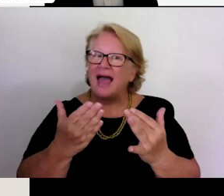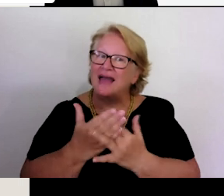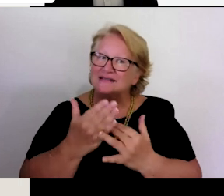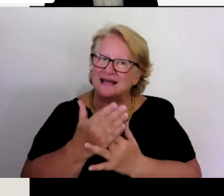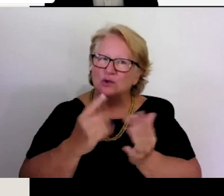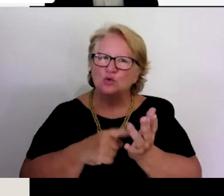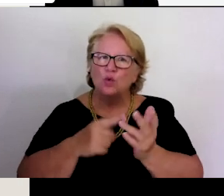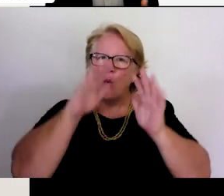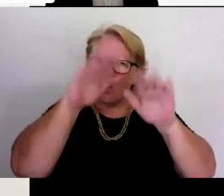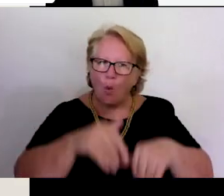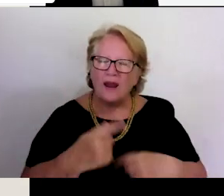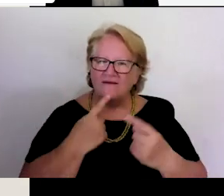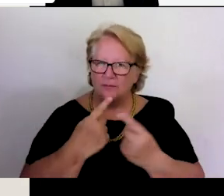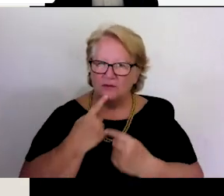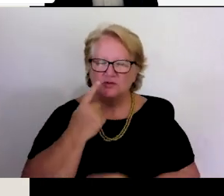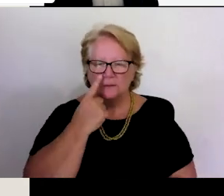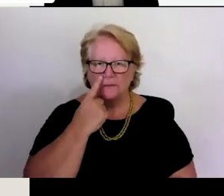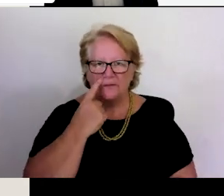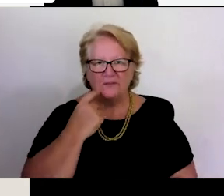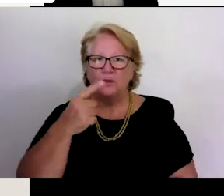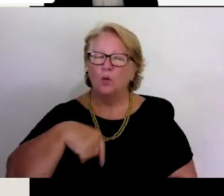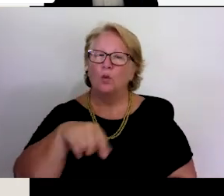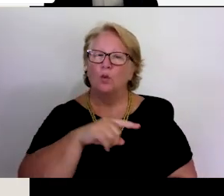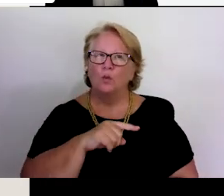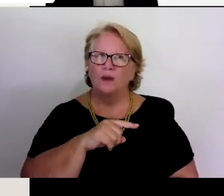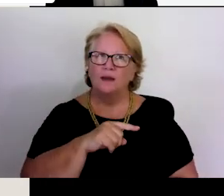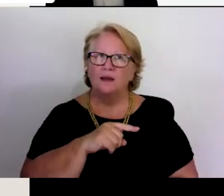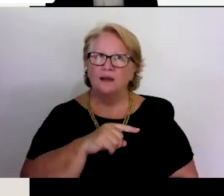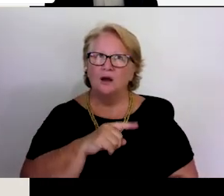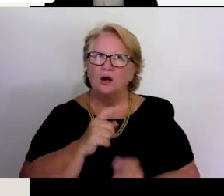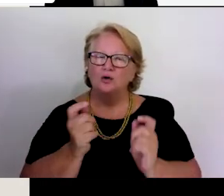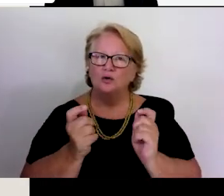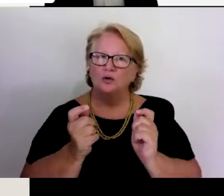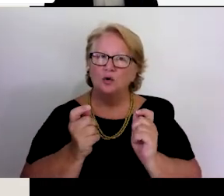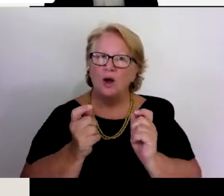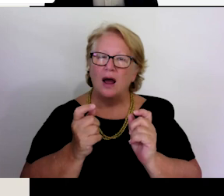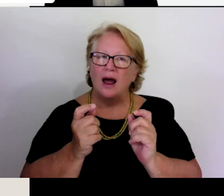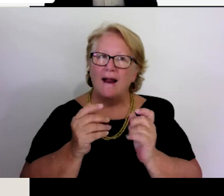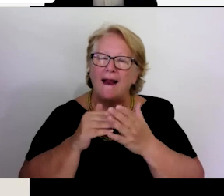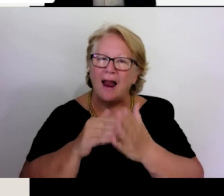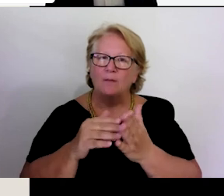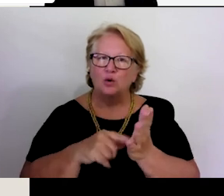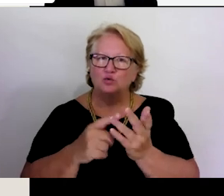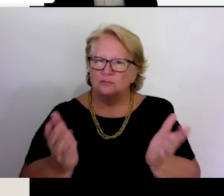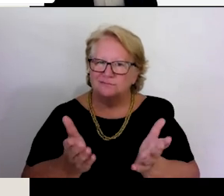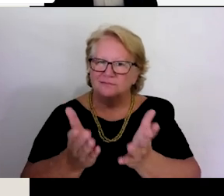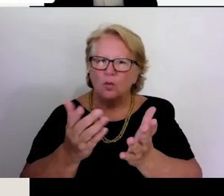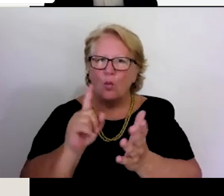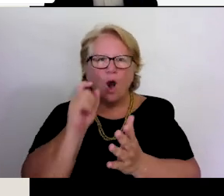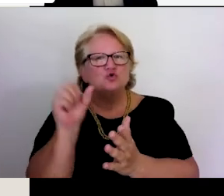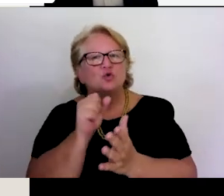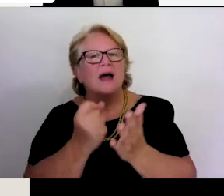data sets. Together, we're shaping what should happen with those data sets and partnering with people